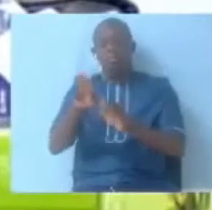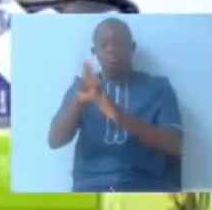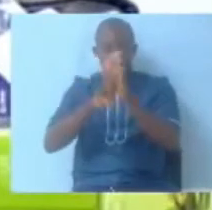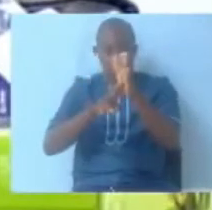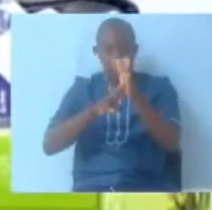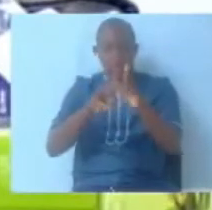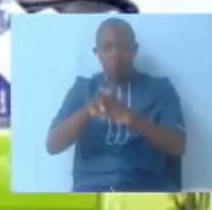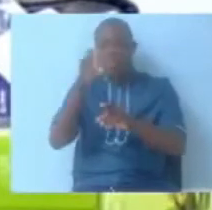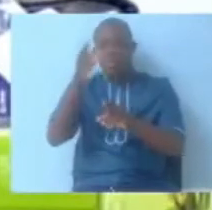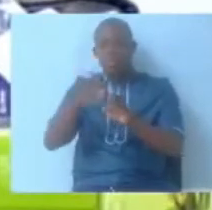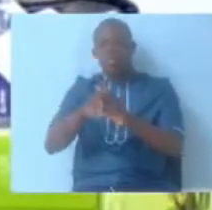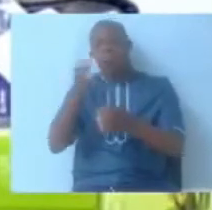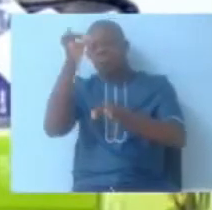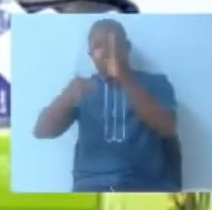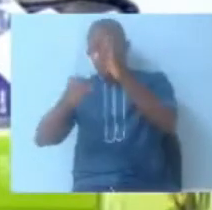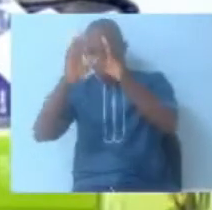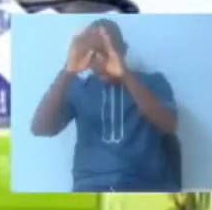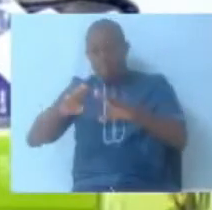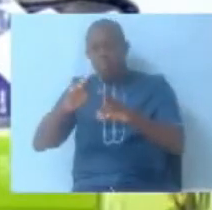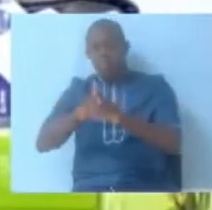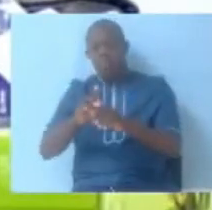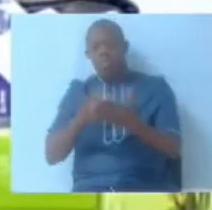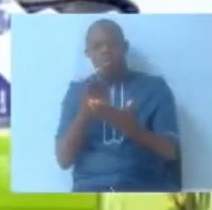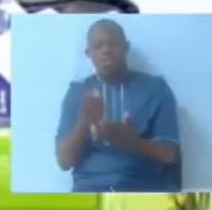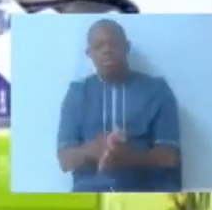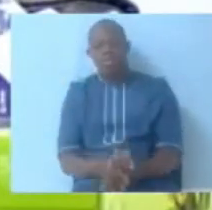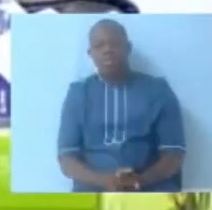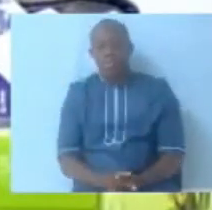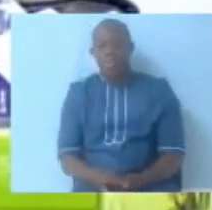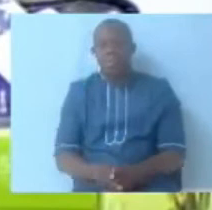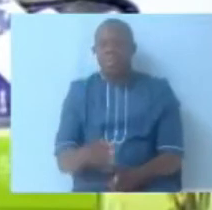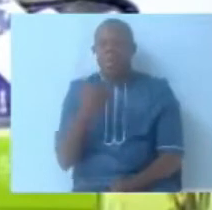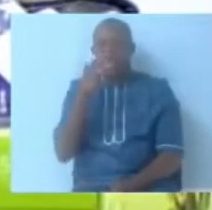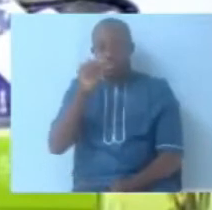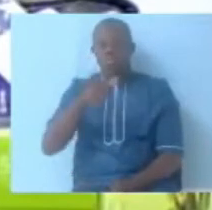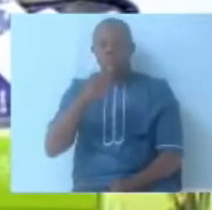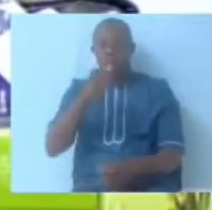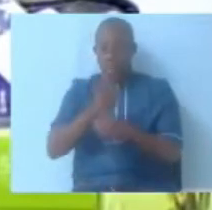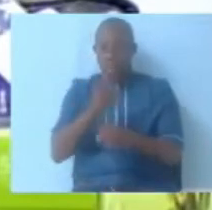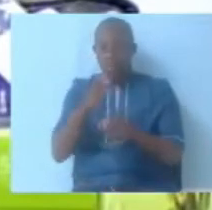constitution at that time? Could they have been legally challenged?